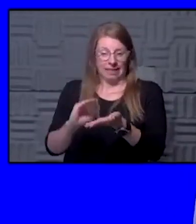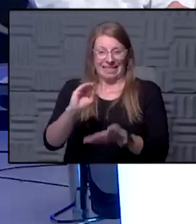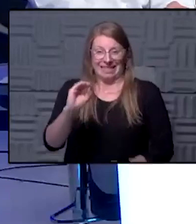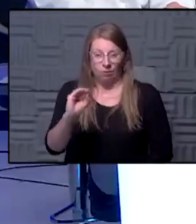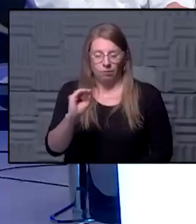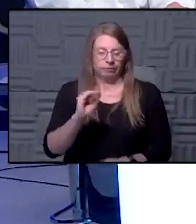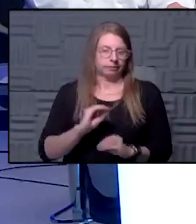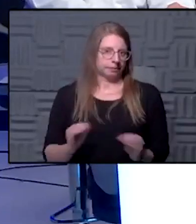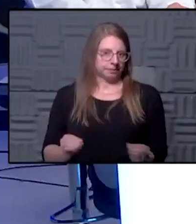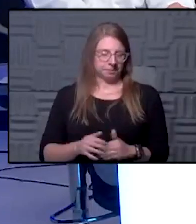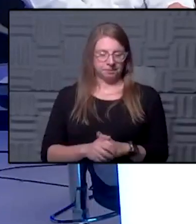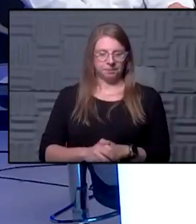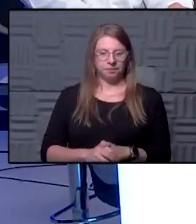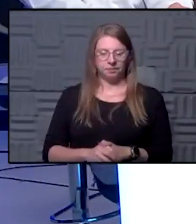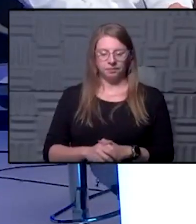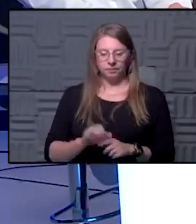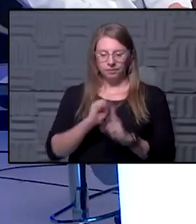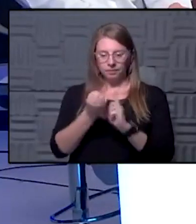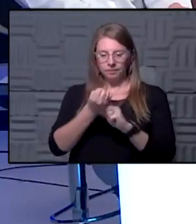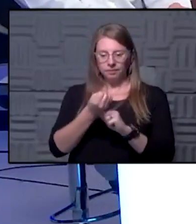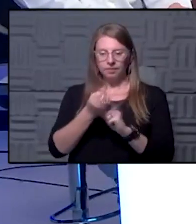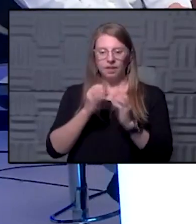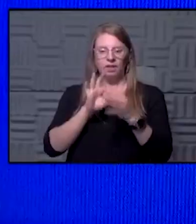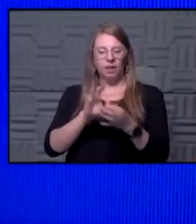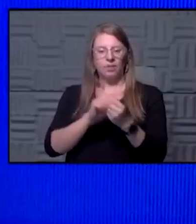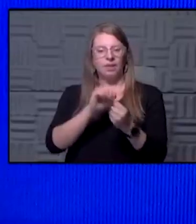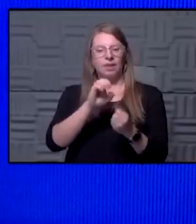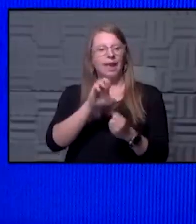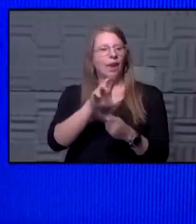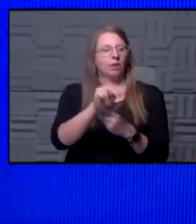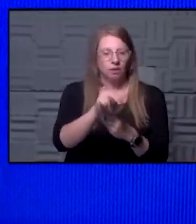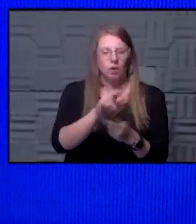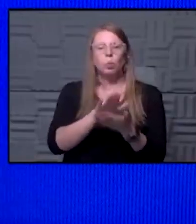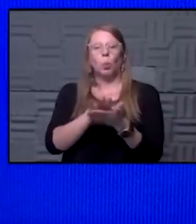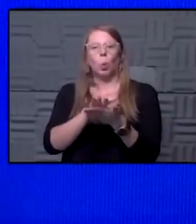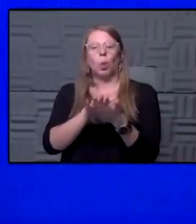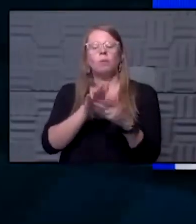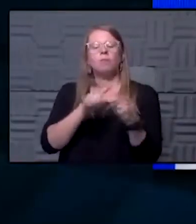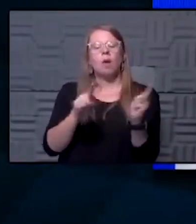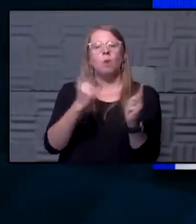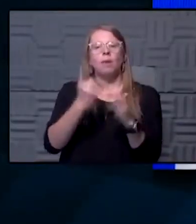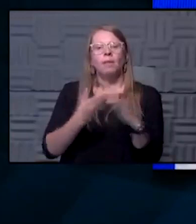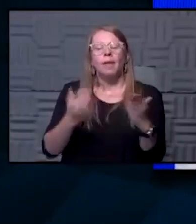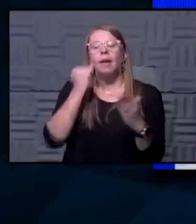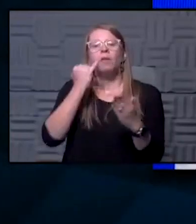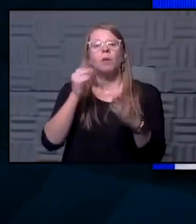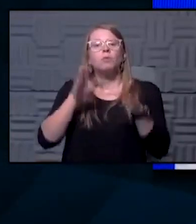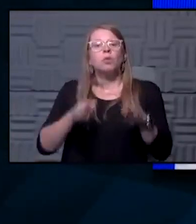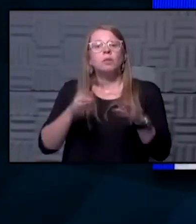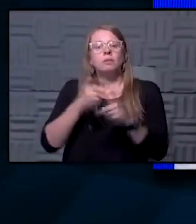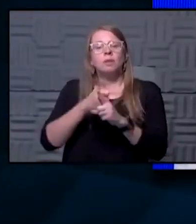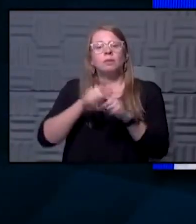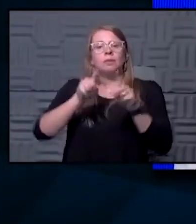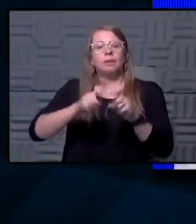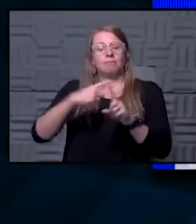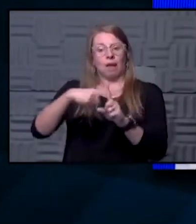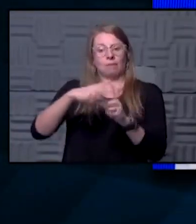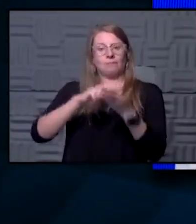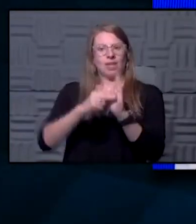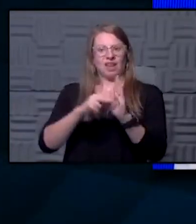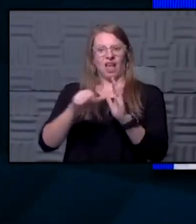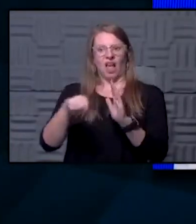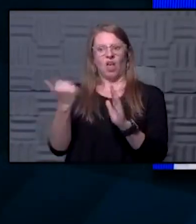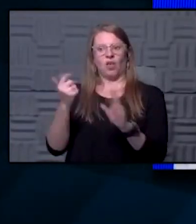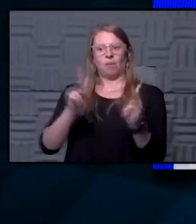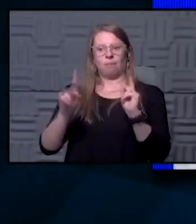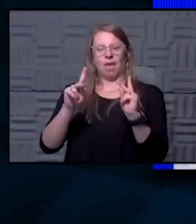And I think in the situation, Erin, of a school, one of the things will be that if a person tests positive, do the other people in that